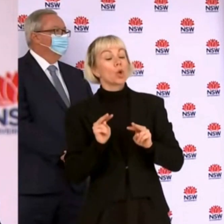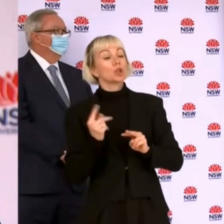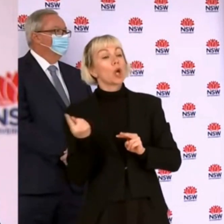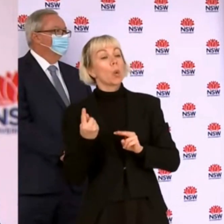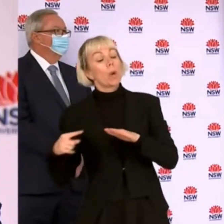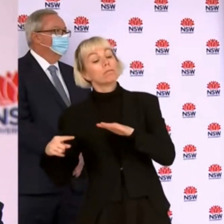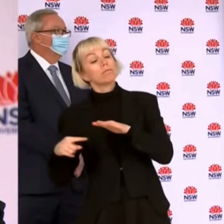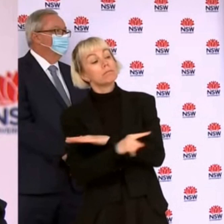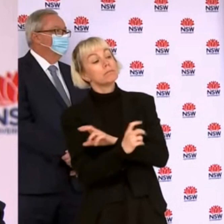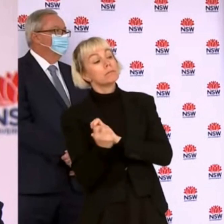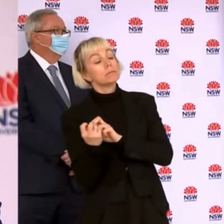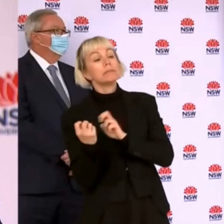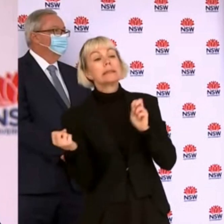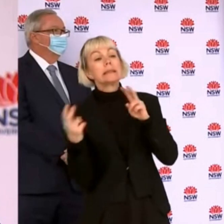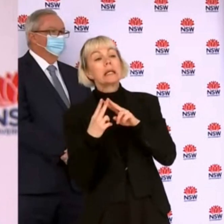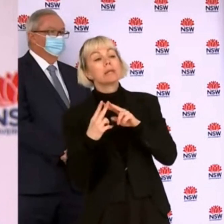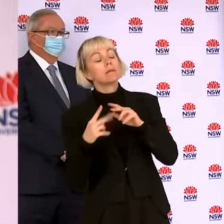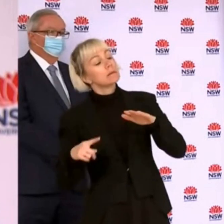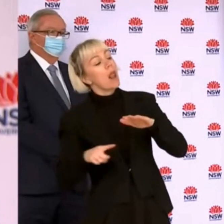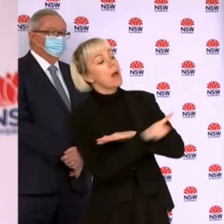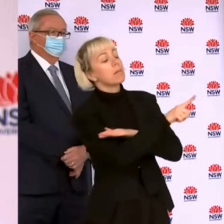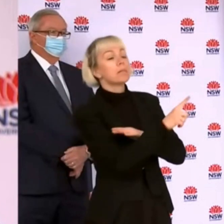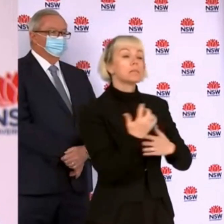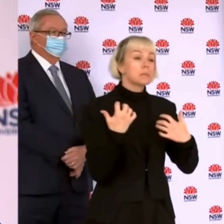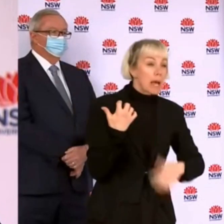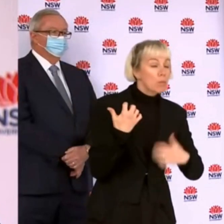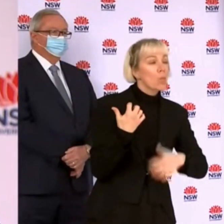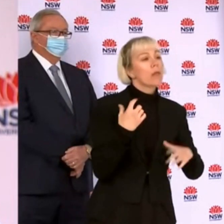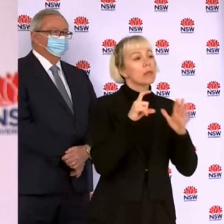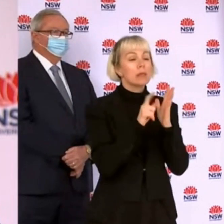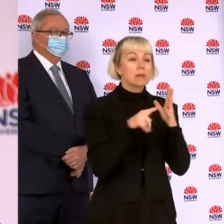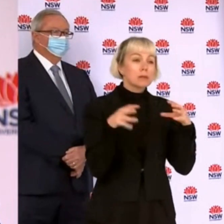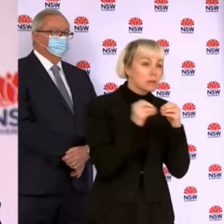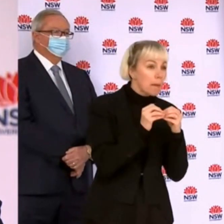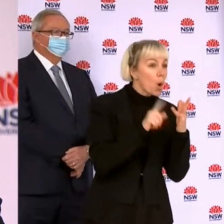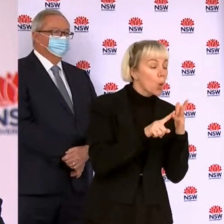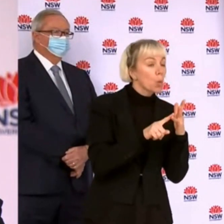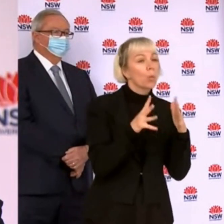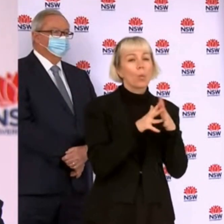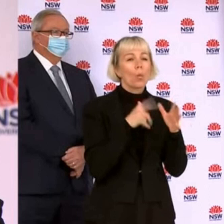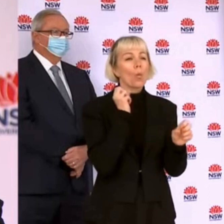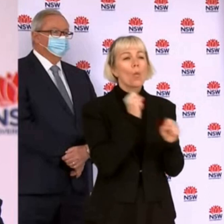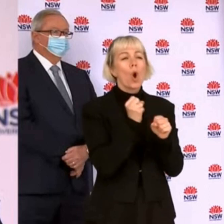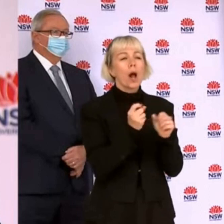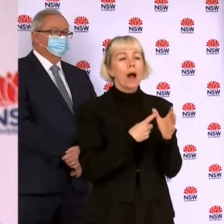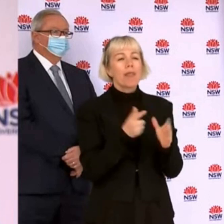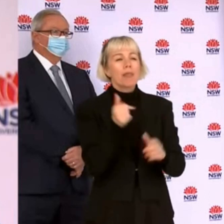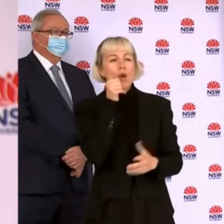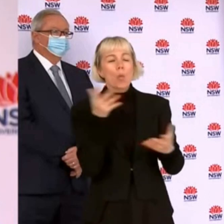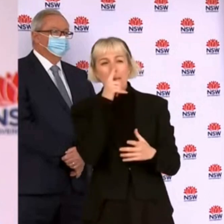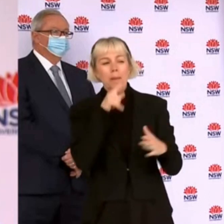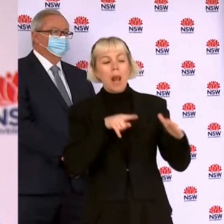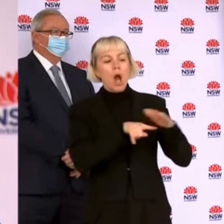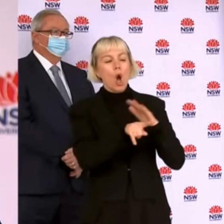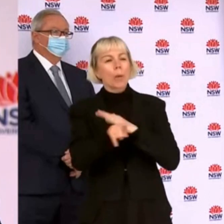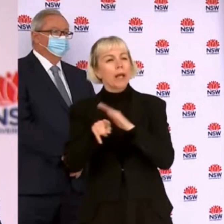country New South Wales, whether that's at Tamworth, whether that's at Dubbo, whether that's down at Wagga, about buses and trains